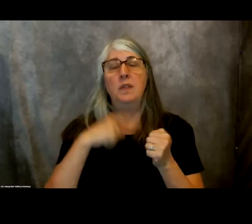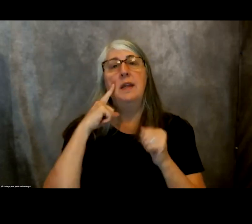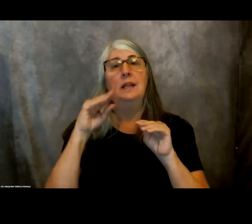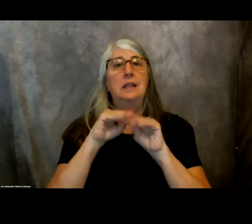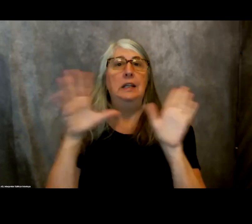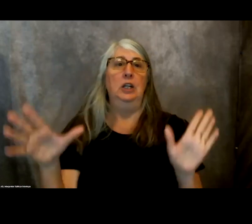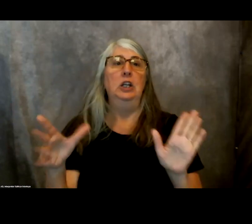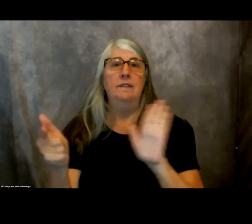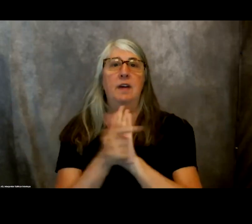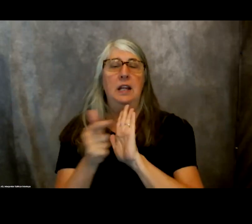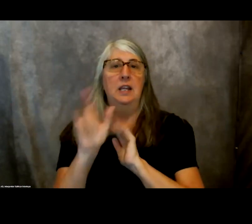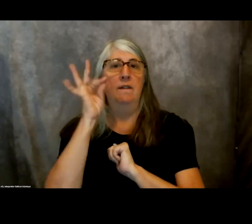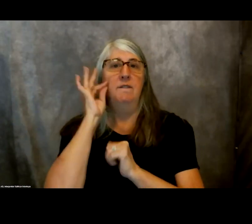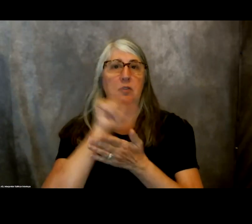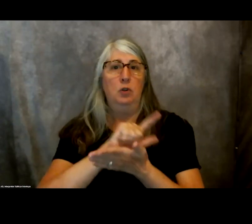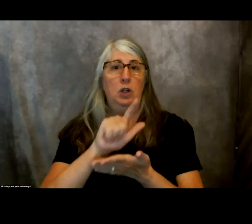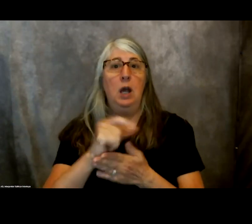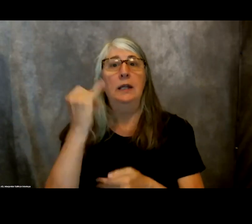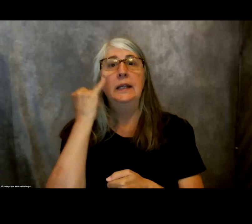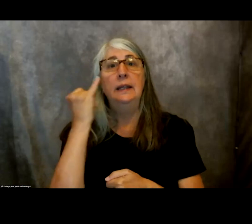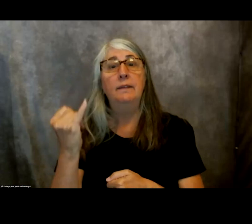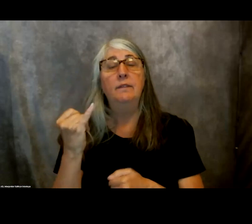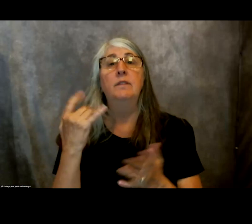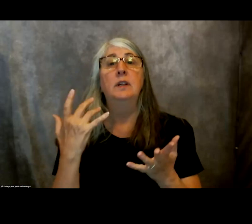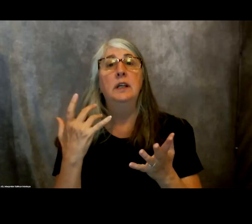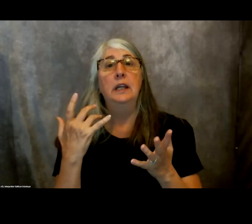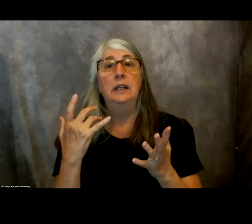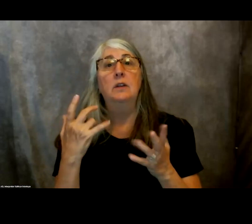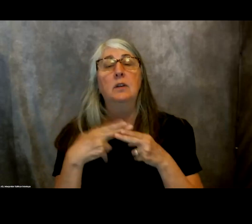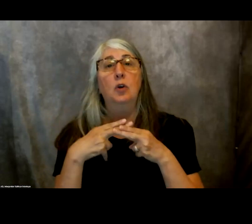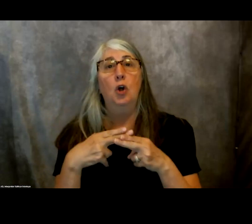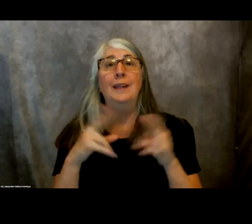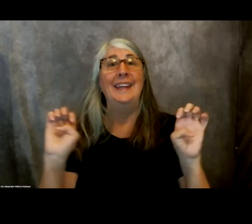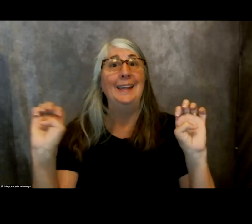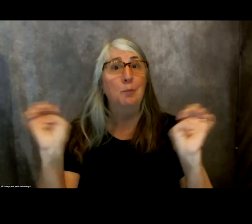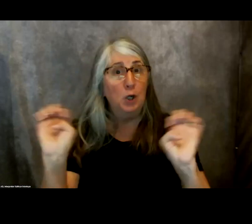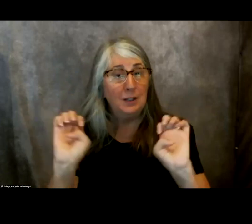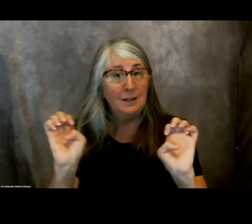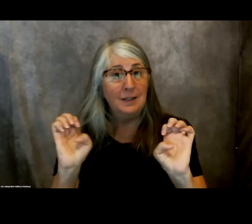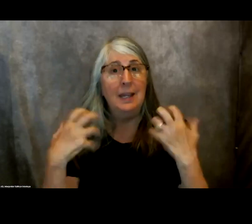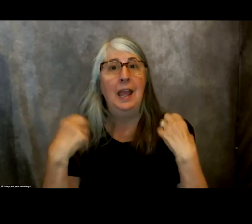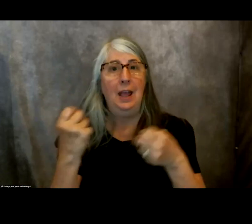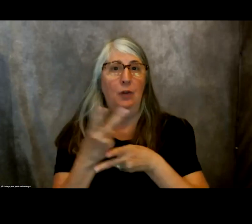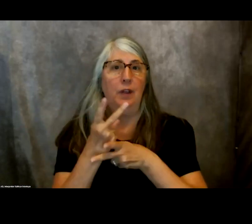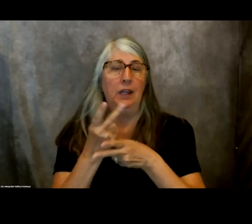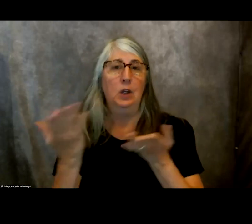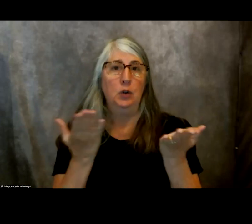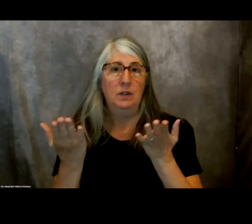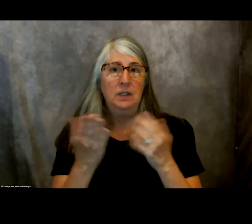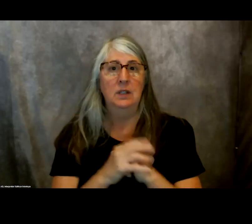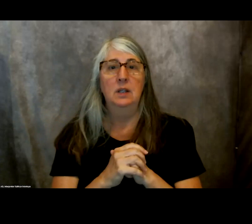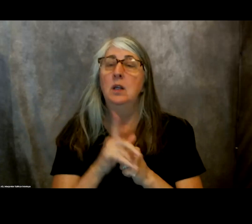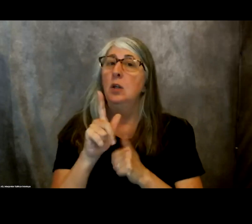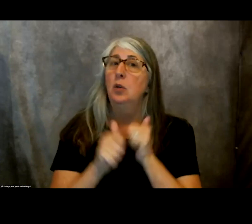violation of federal law if recognized as emergency healthcare services. And while the most